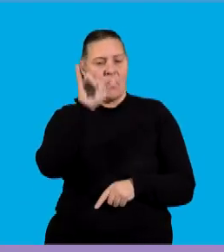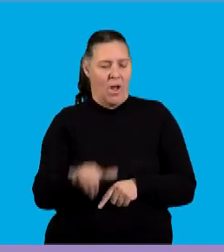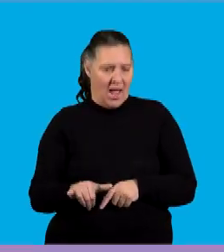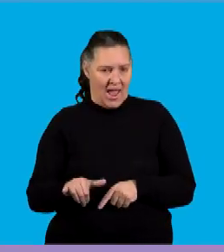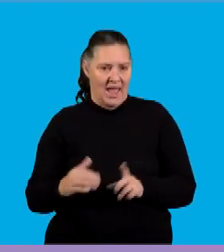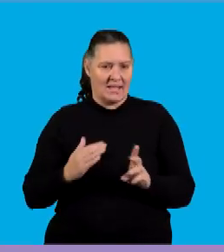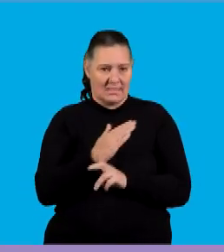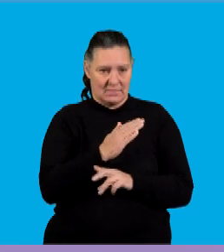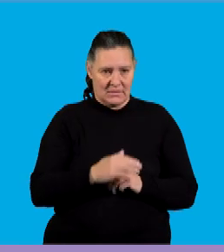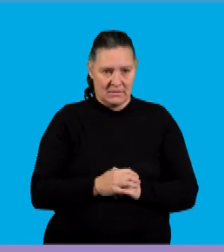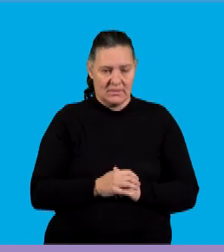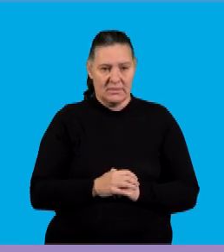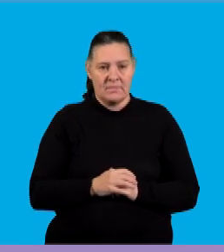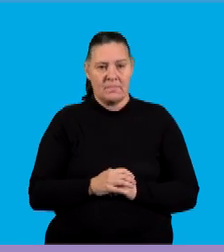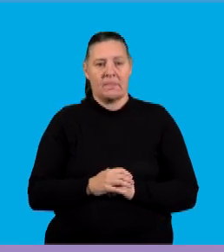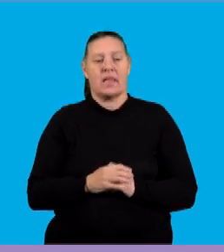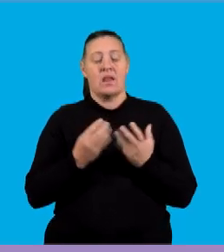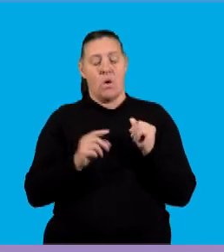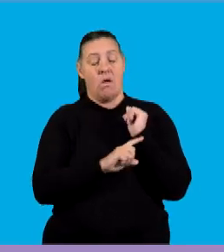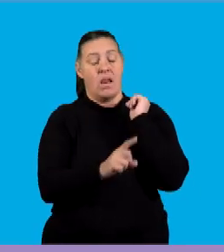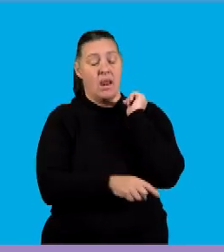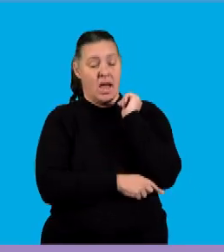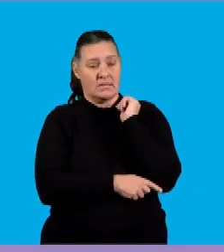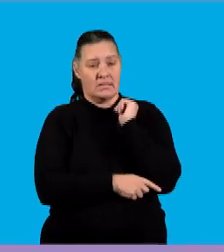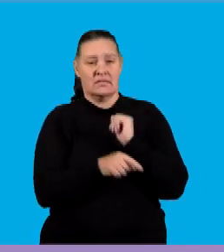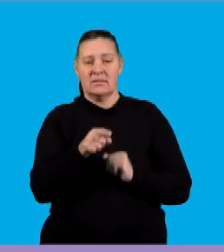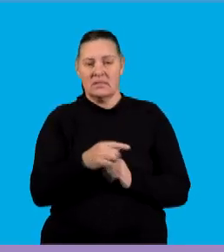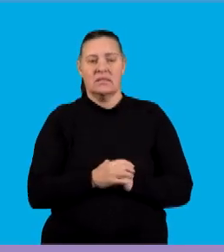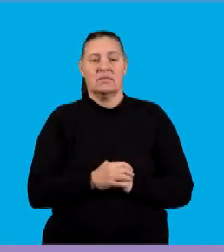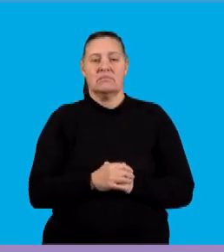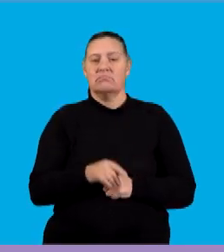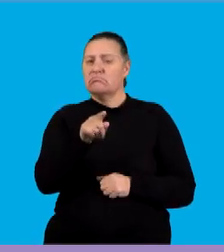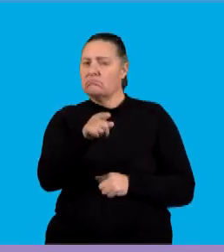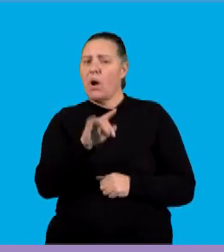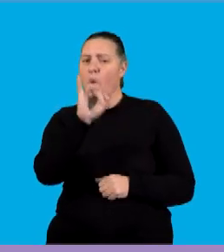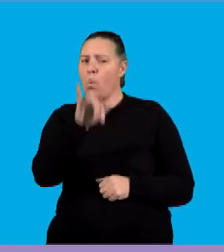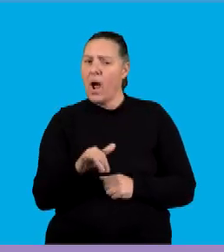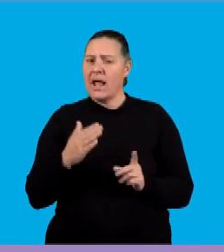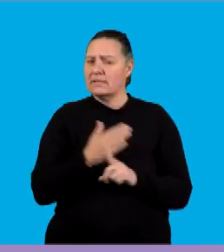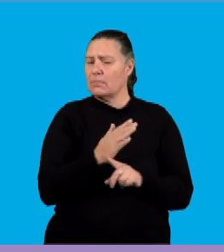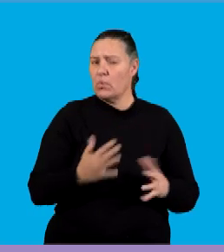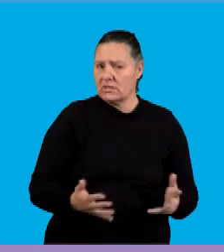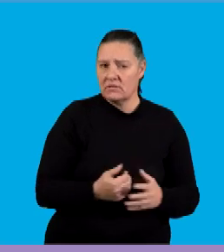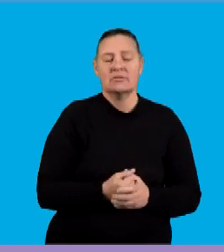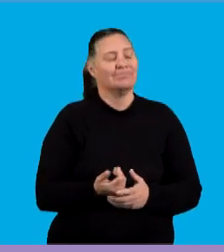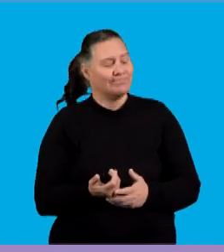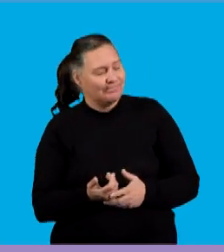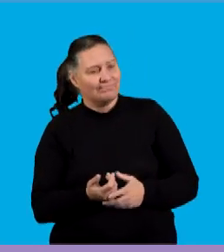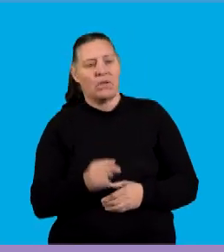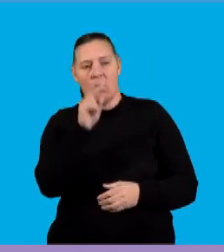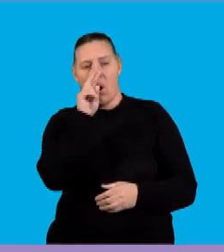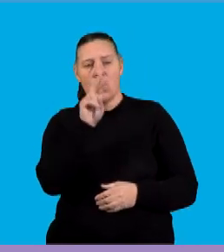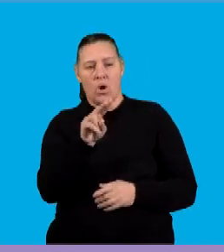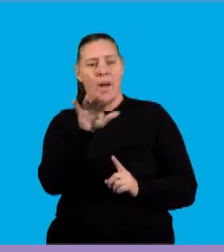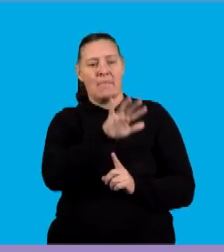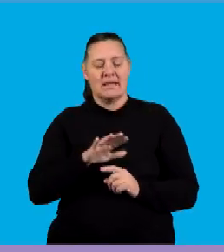Of course, we just look in the place of c from our standard form, and that will give us the value of 1. So that